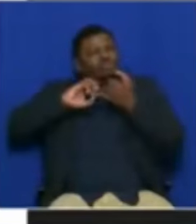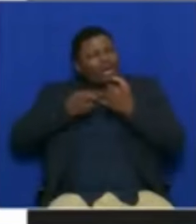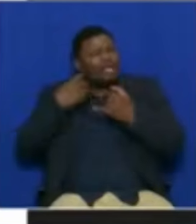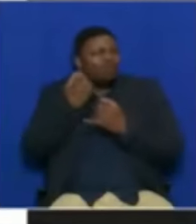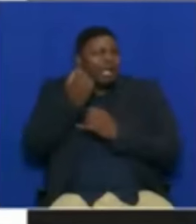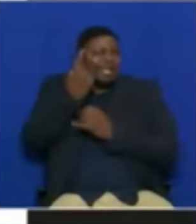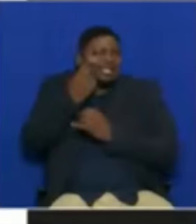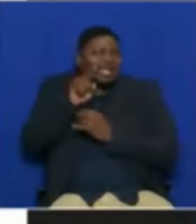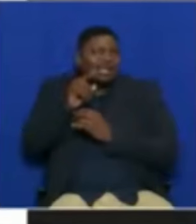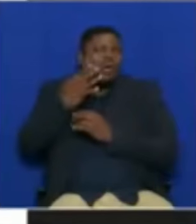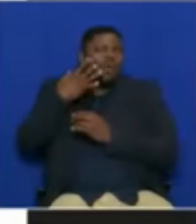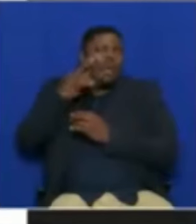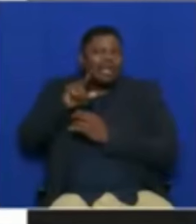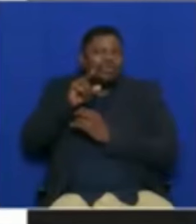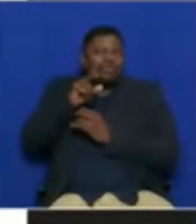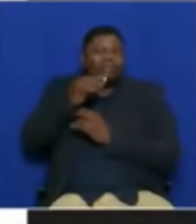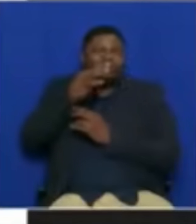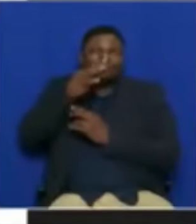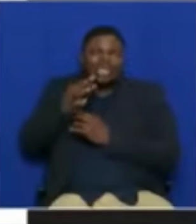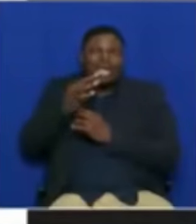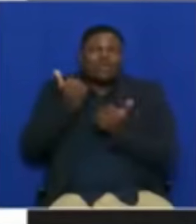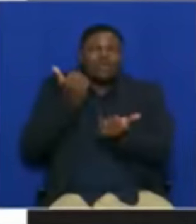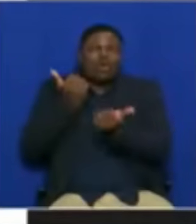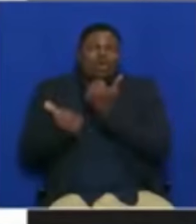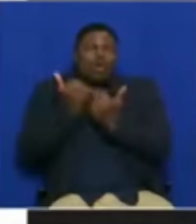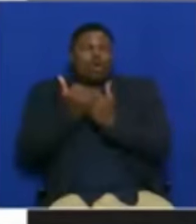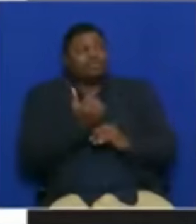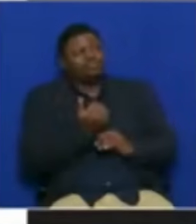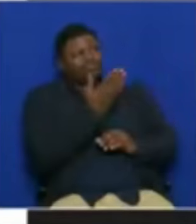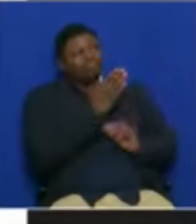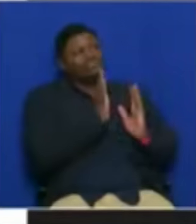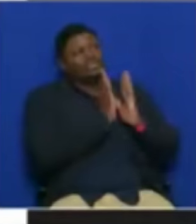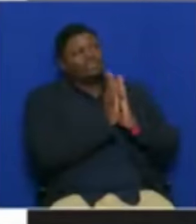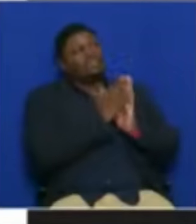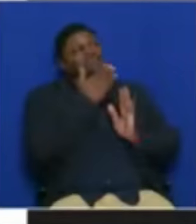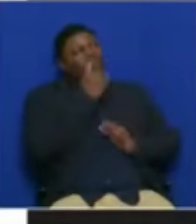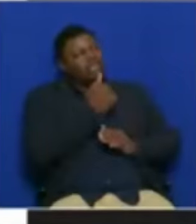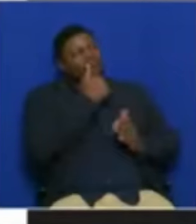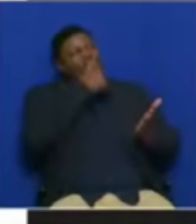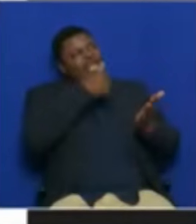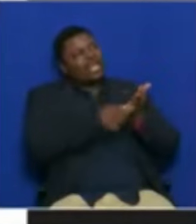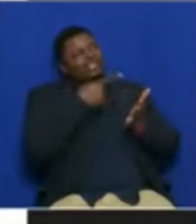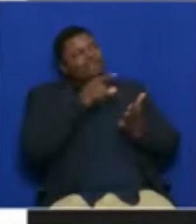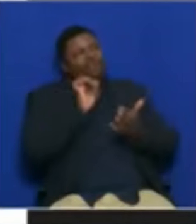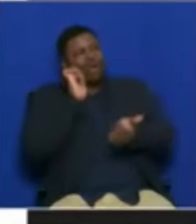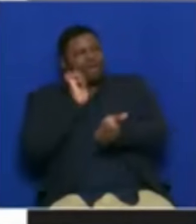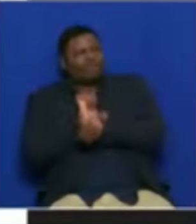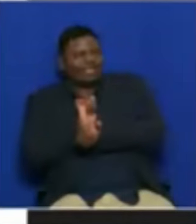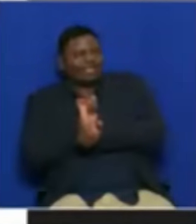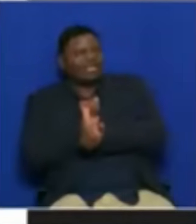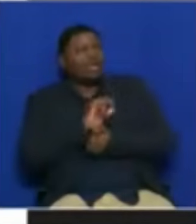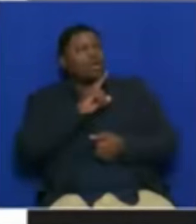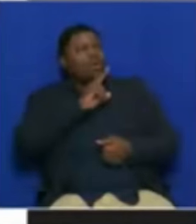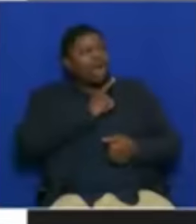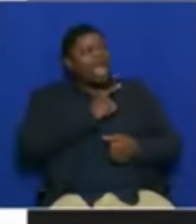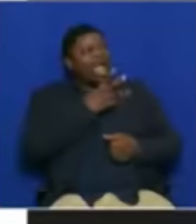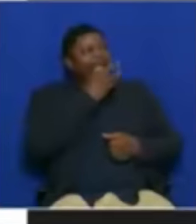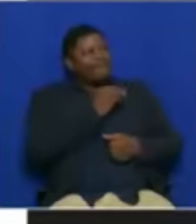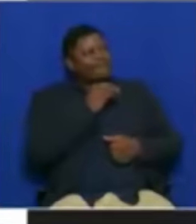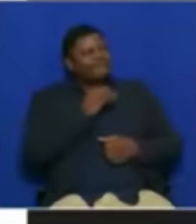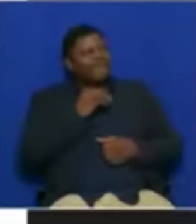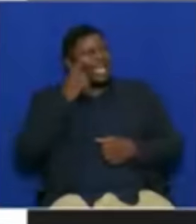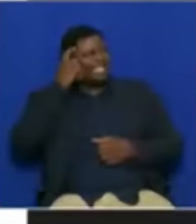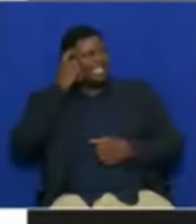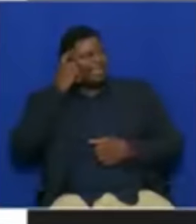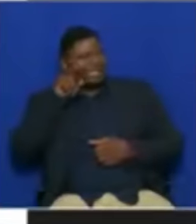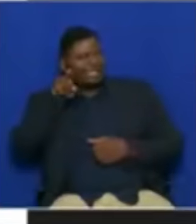persuade a court to issue you with a warrant to go arrest people for suspected corruption. It comes together with all